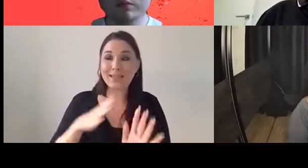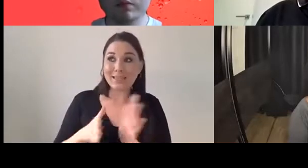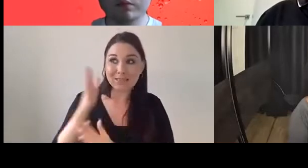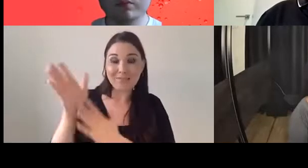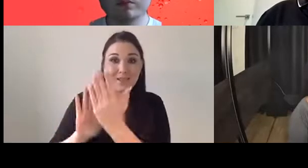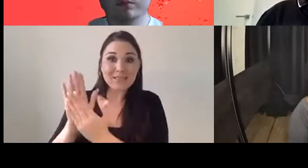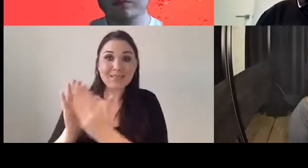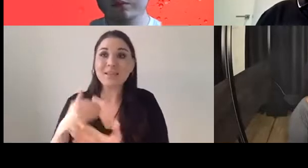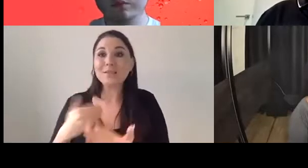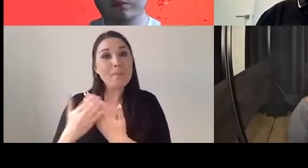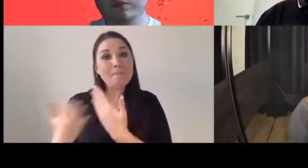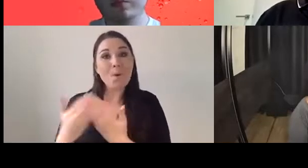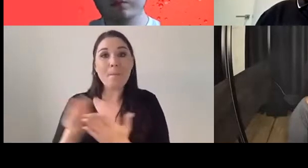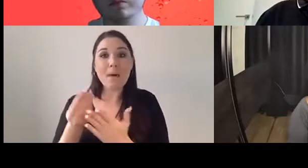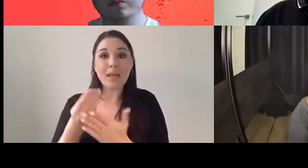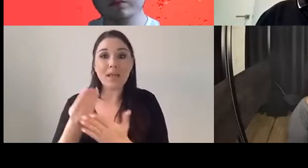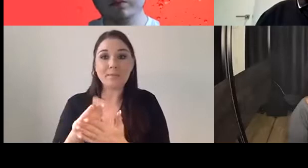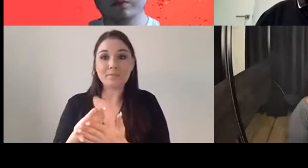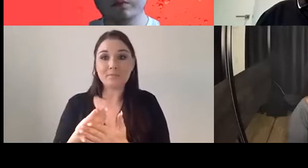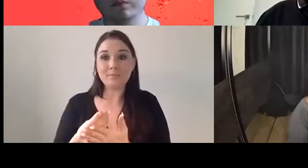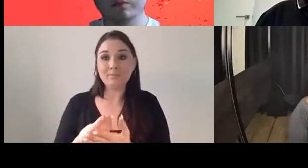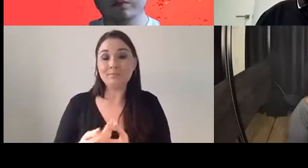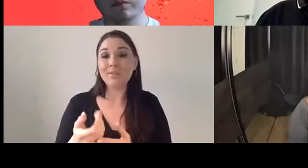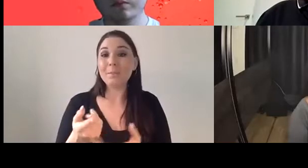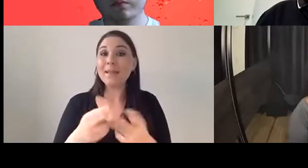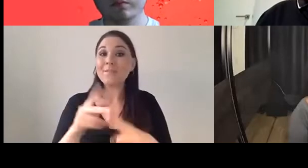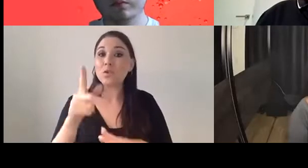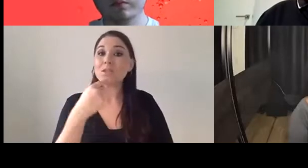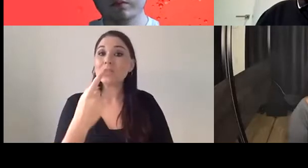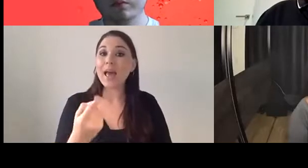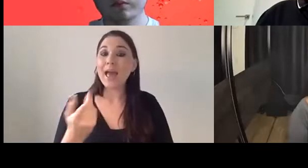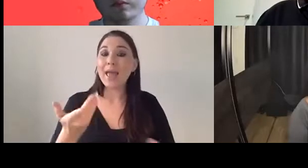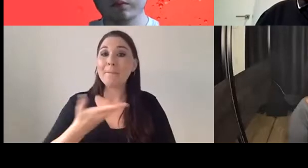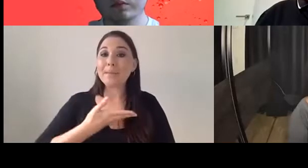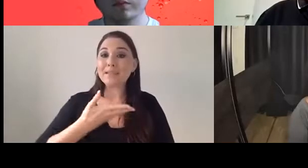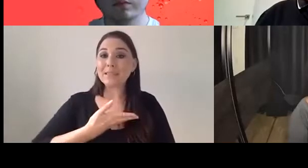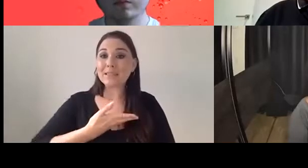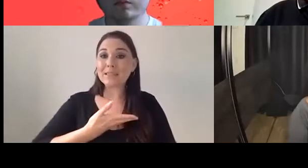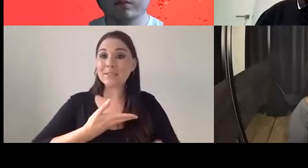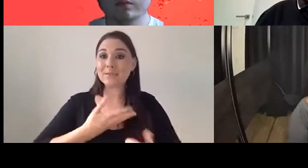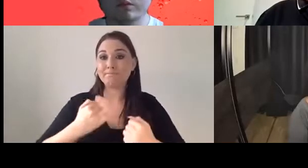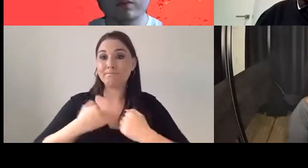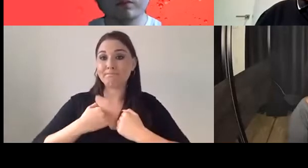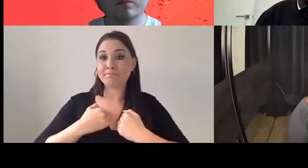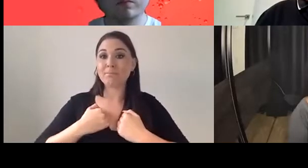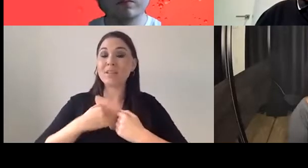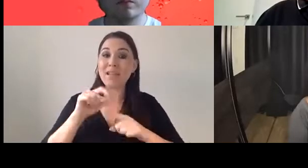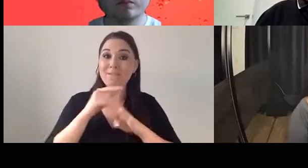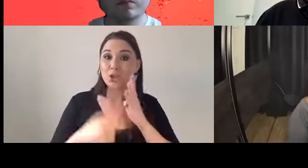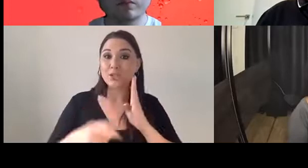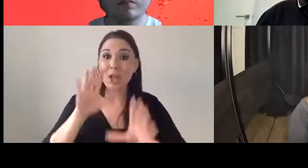the ethical business case. If you say as a business that that diversity and inclusion is important to